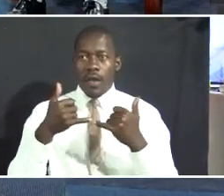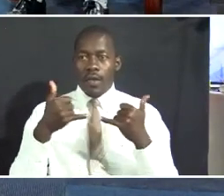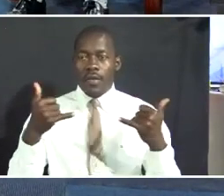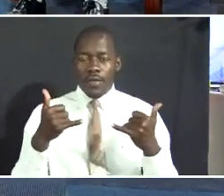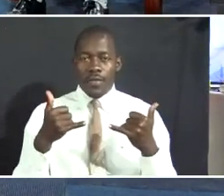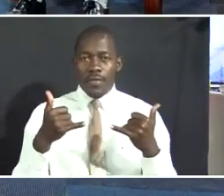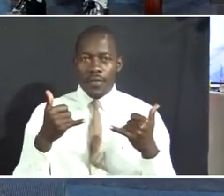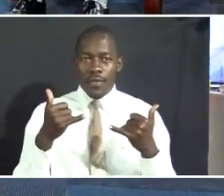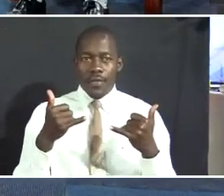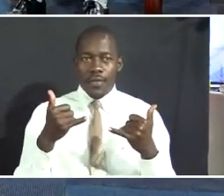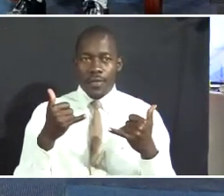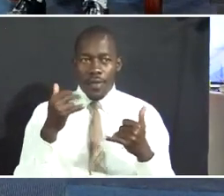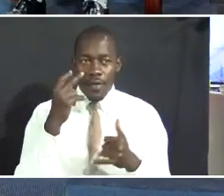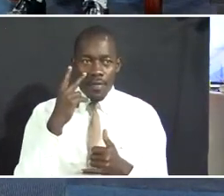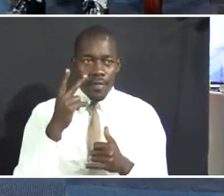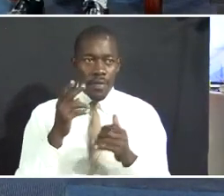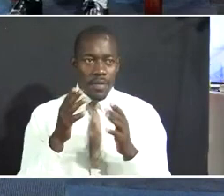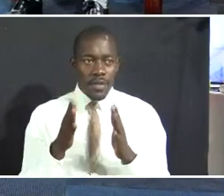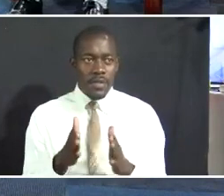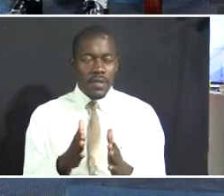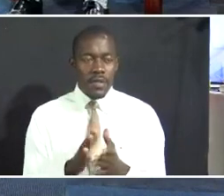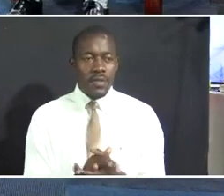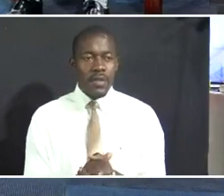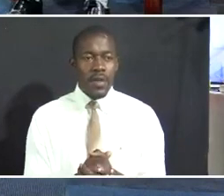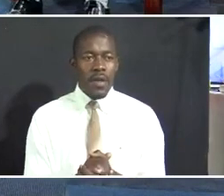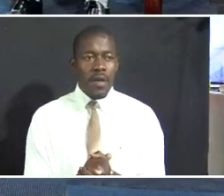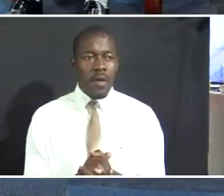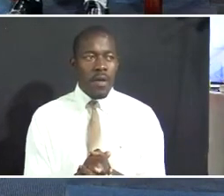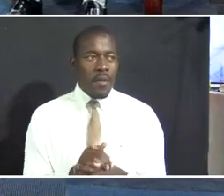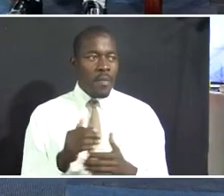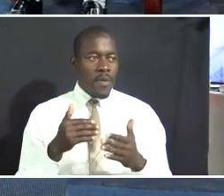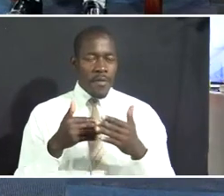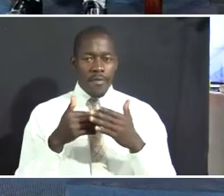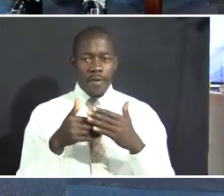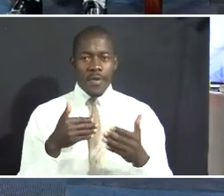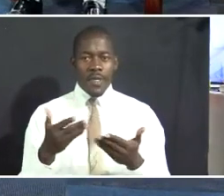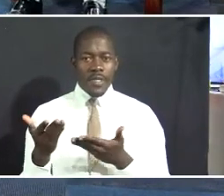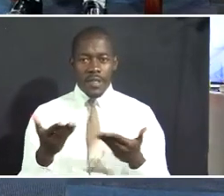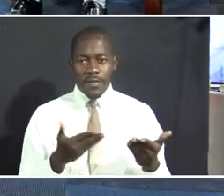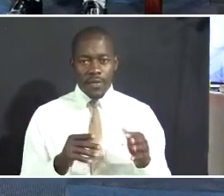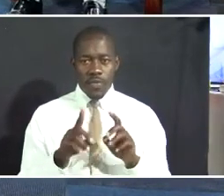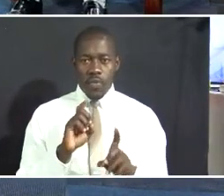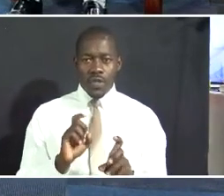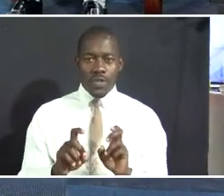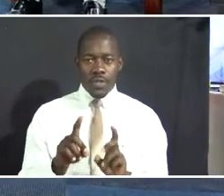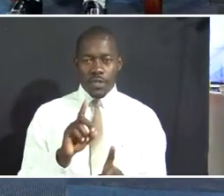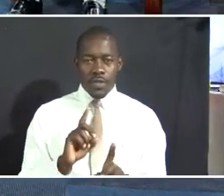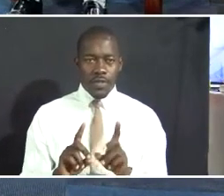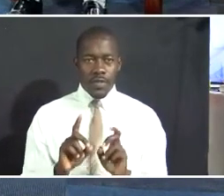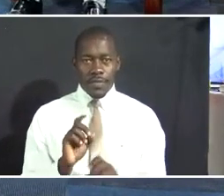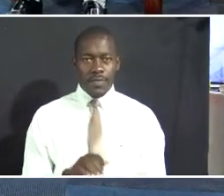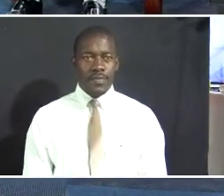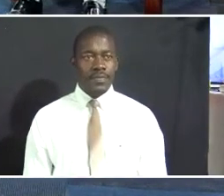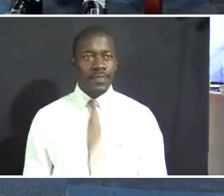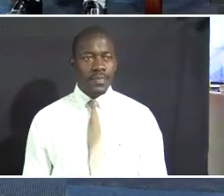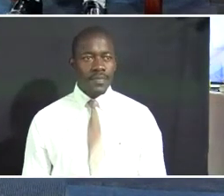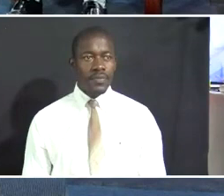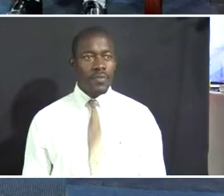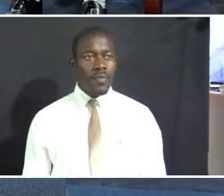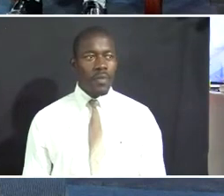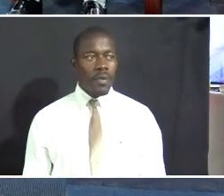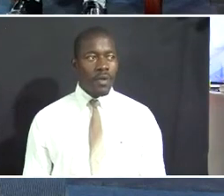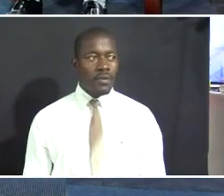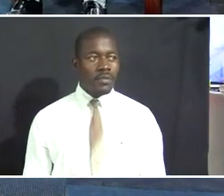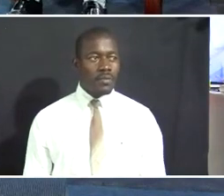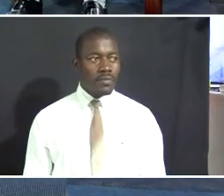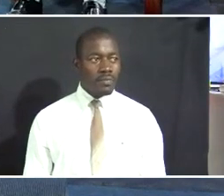viewers before we give one or two questions from those who have them